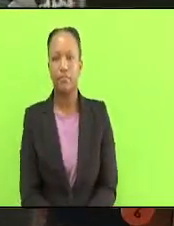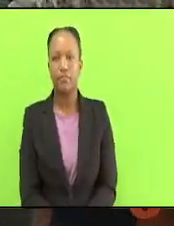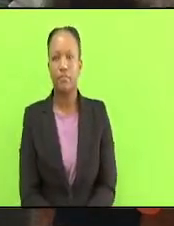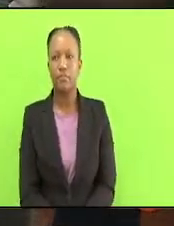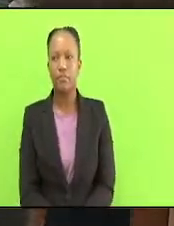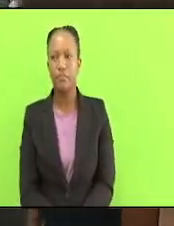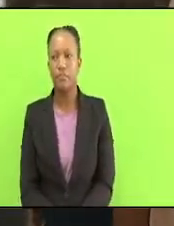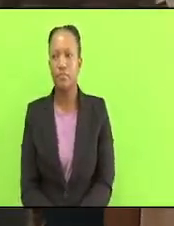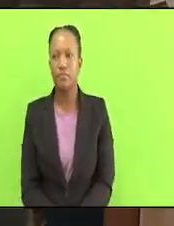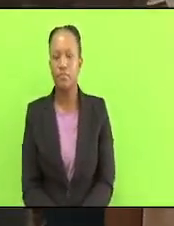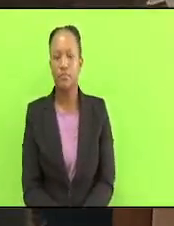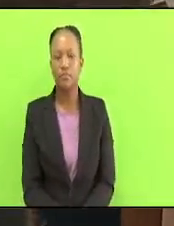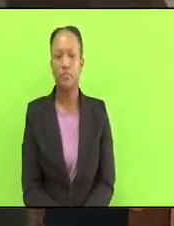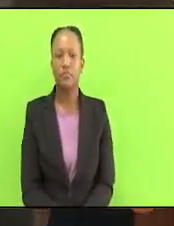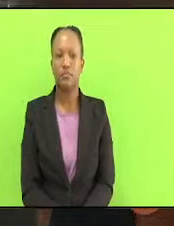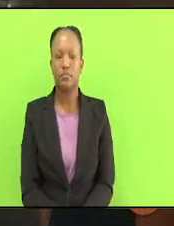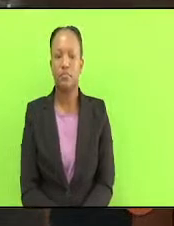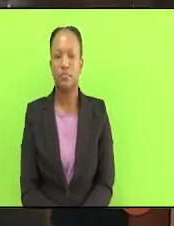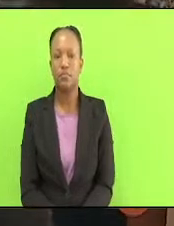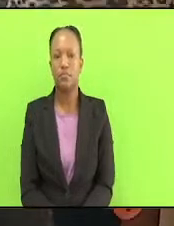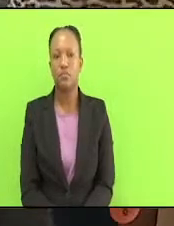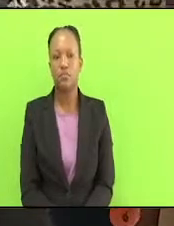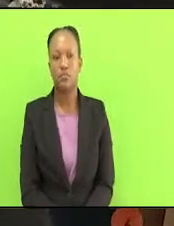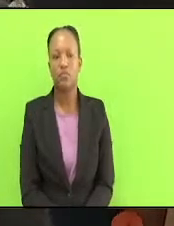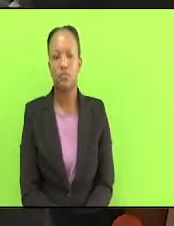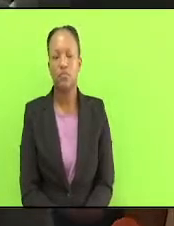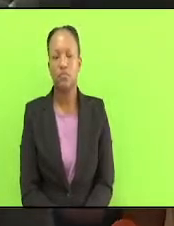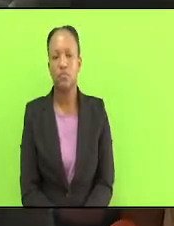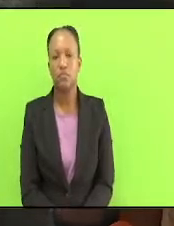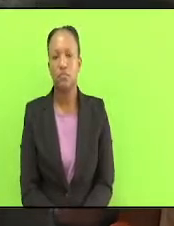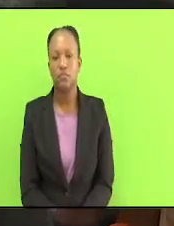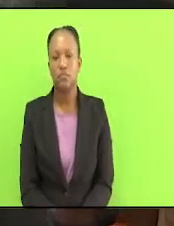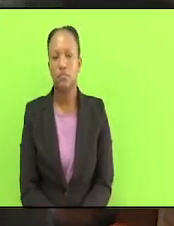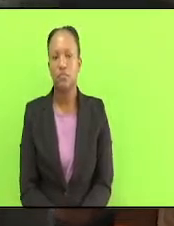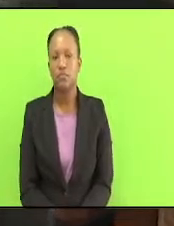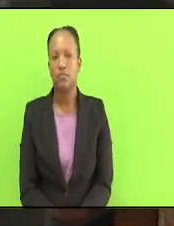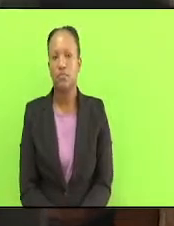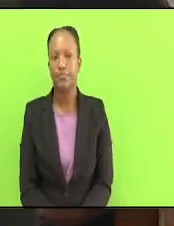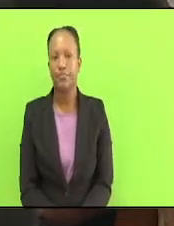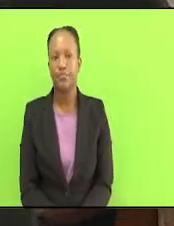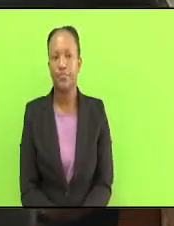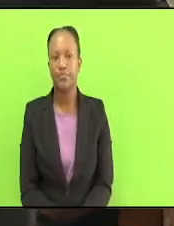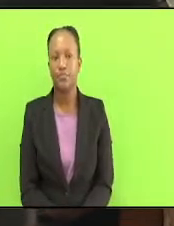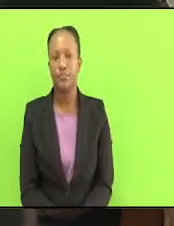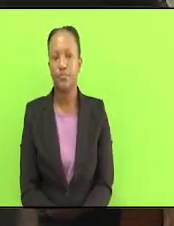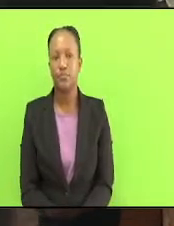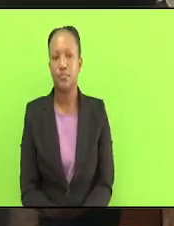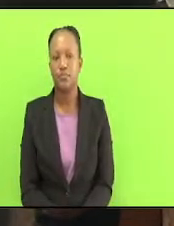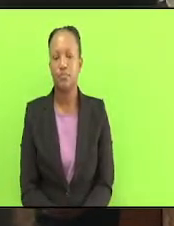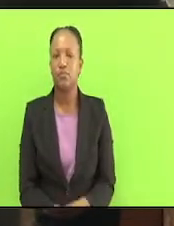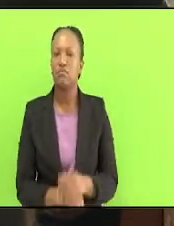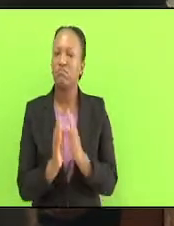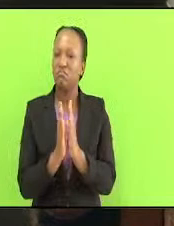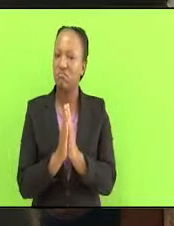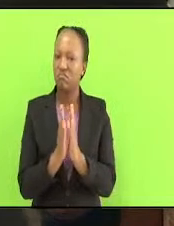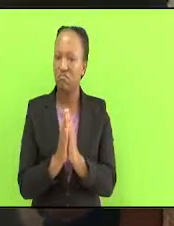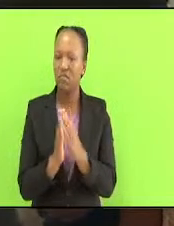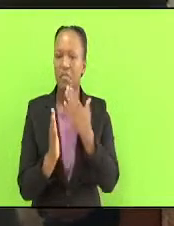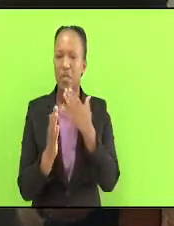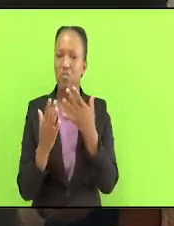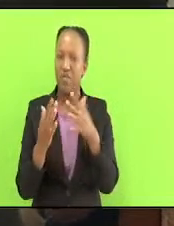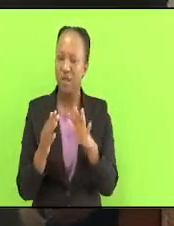an impact in climate change. Ya no ke kopa gore dikopo tsa rona tse re di kopang gore di